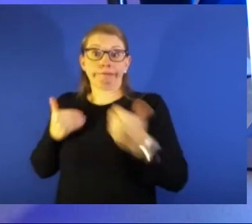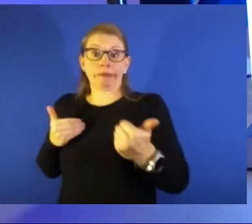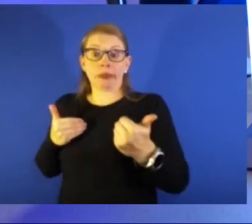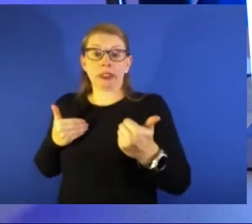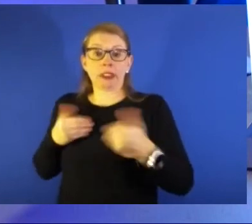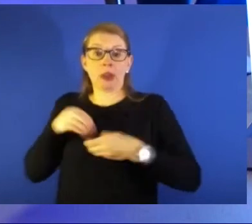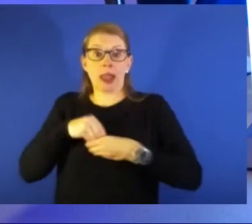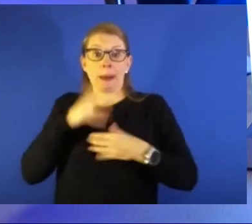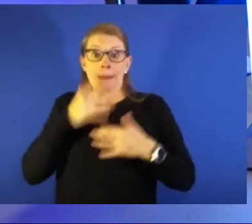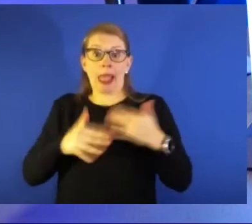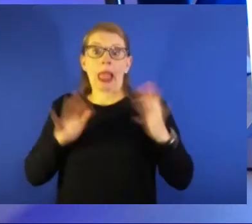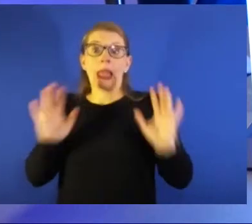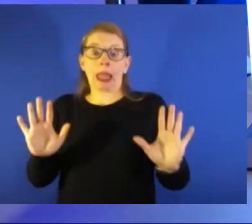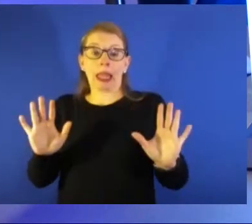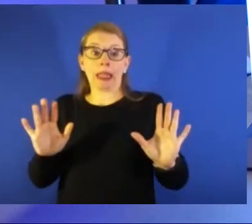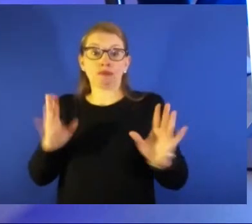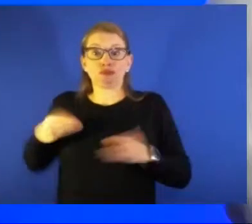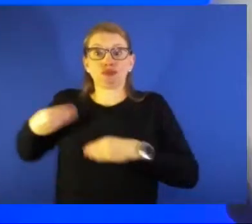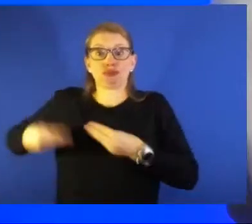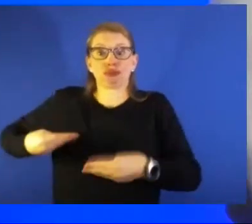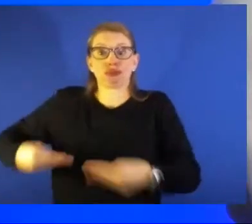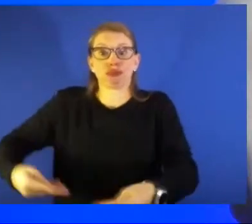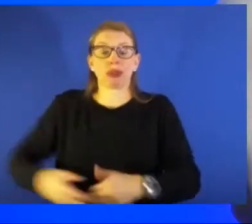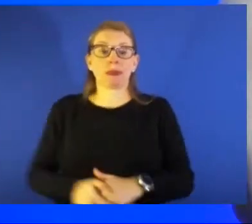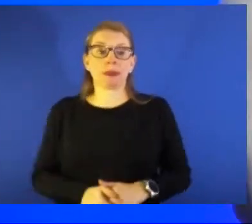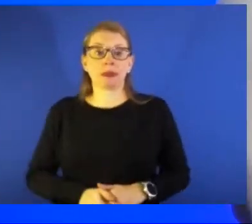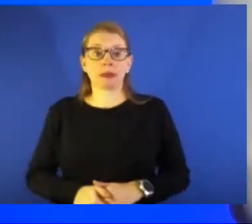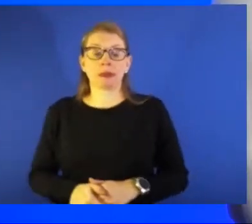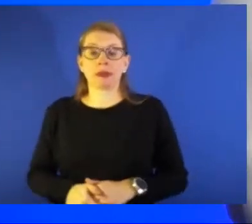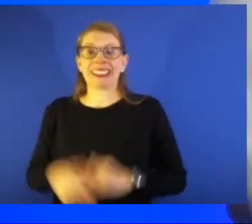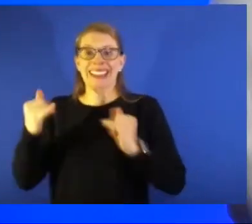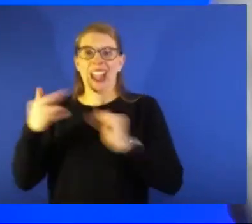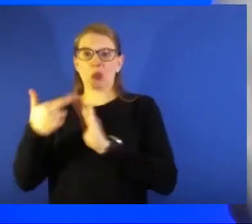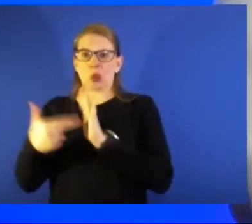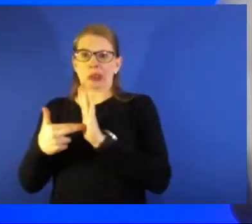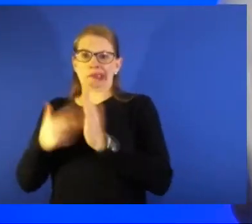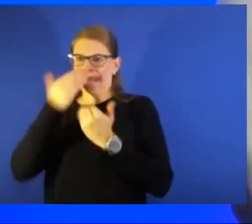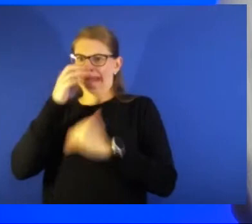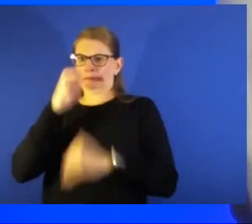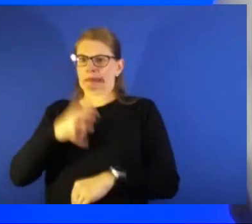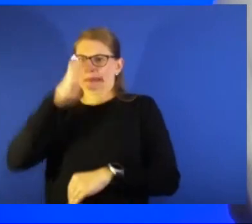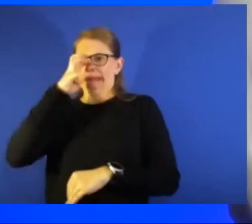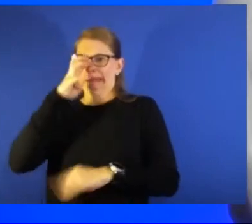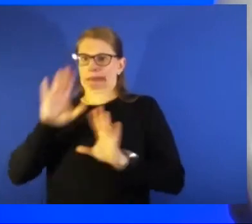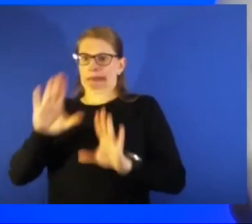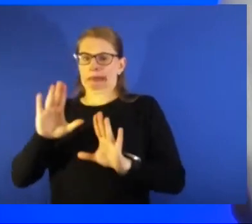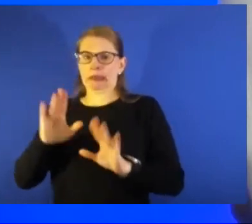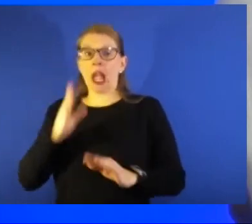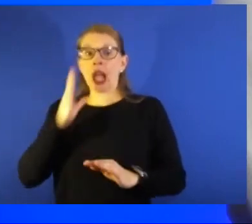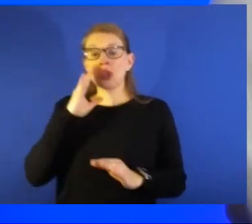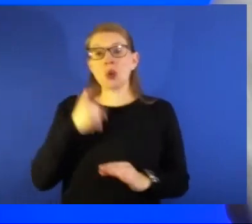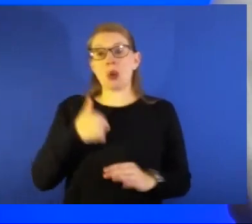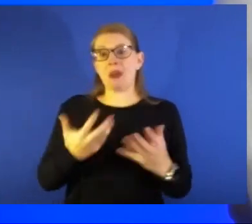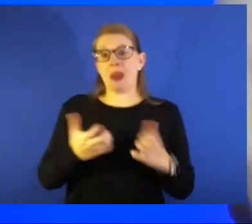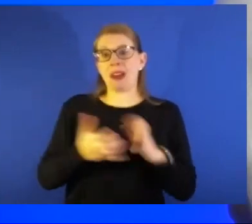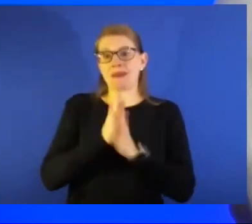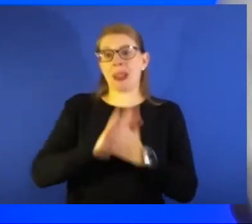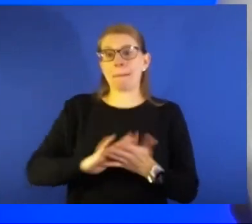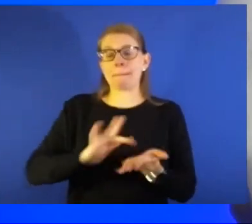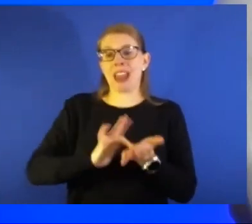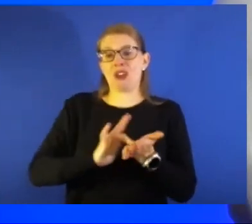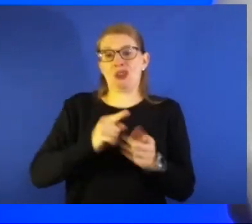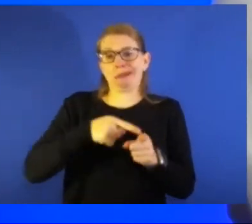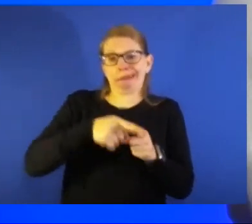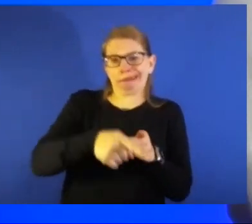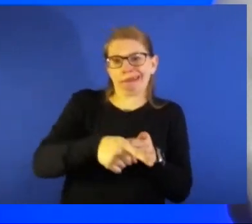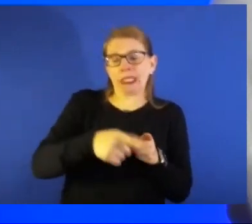Right, so there's right. no way that would happen. So I knew from an early age that I wanted to be some medical in some capacity. I just didn't